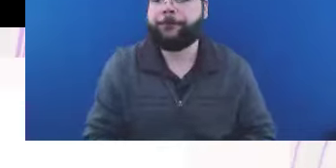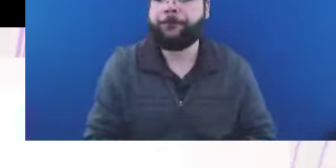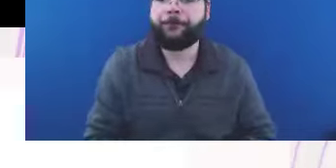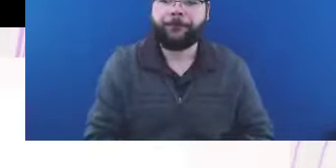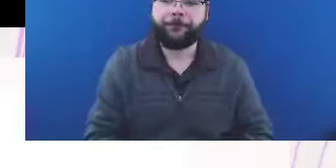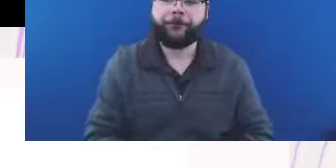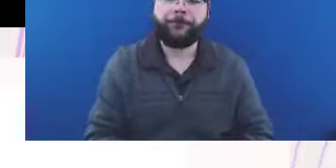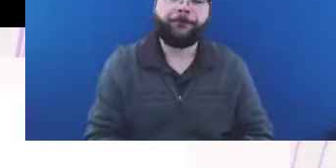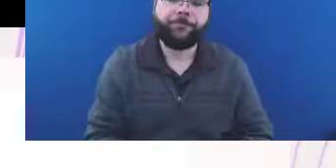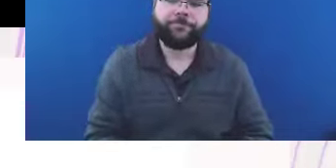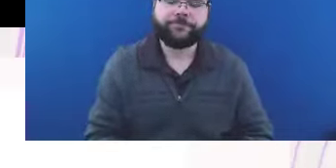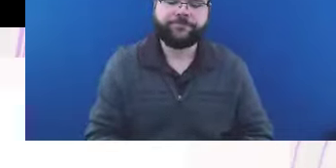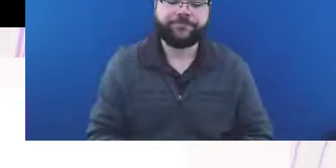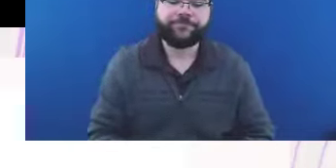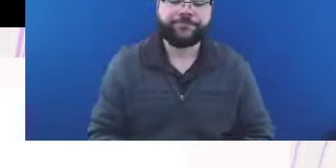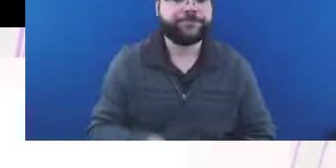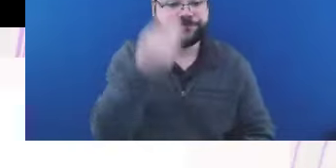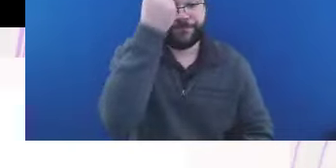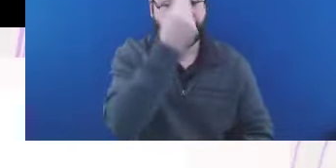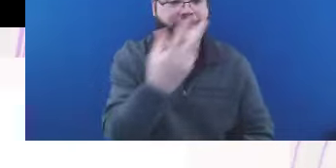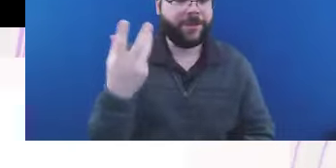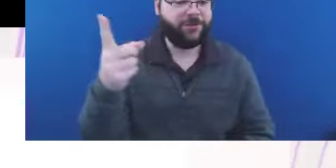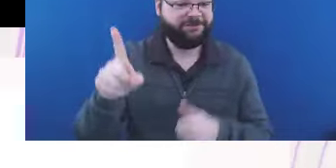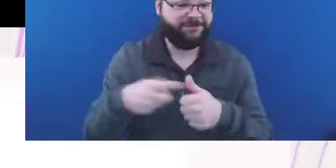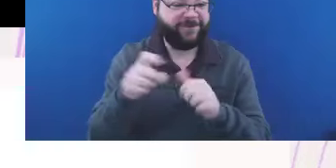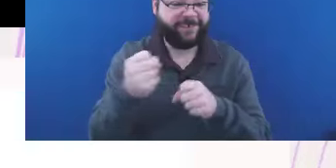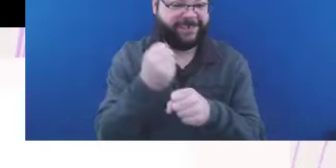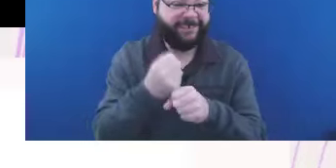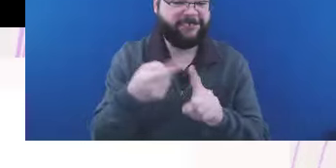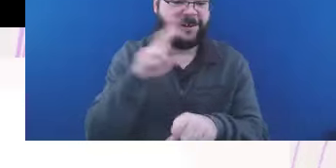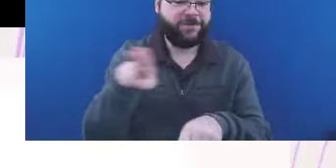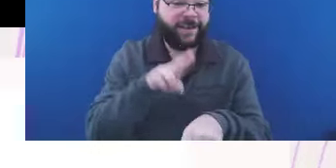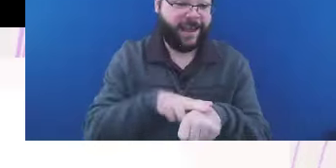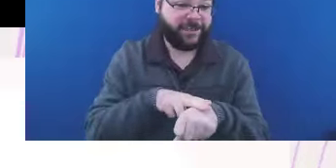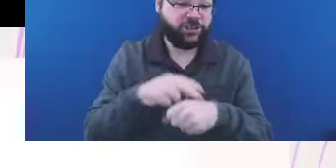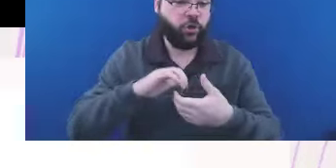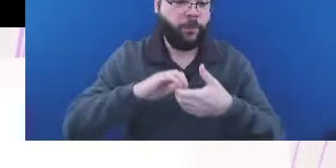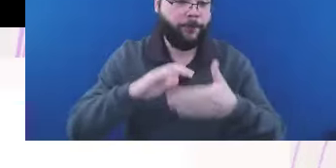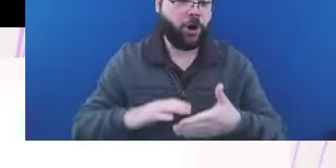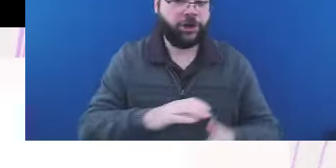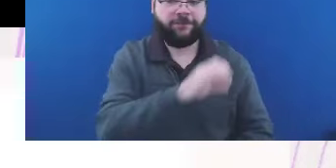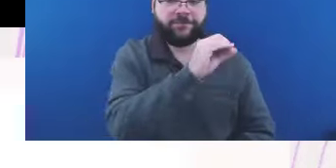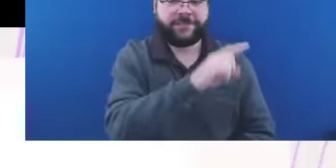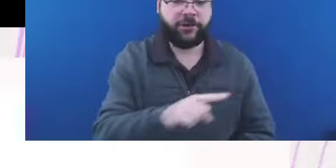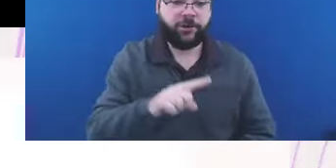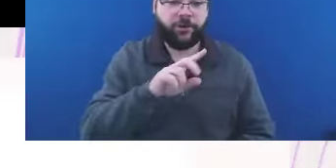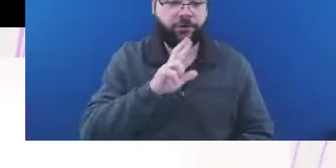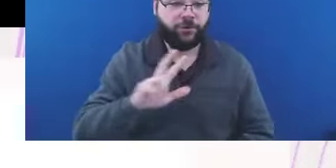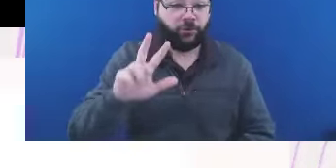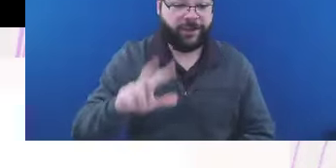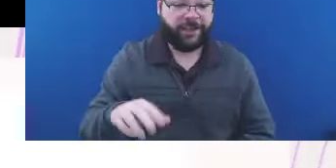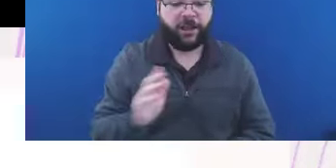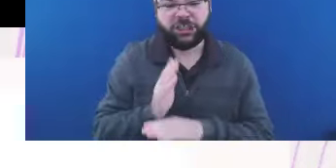So I wanted to note, and this first statistic comes from our national partners at 0 to 3, that just over